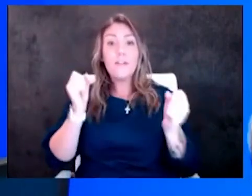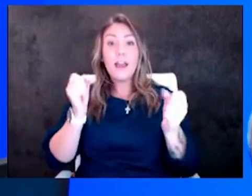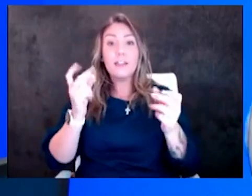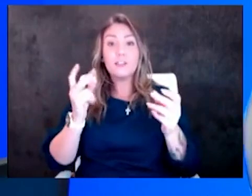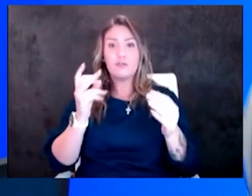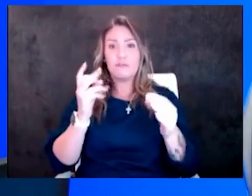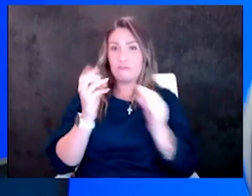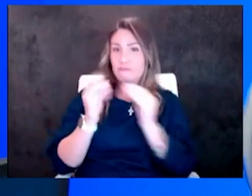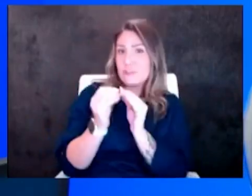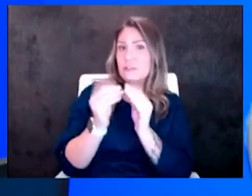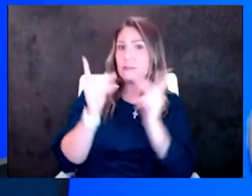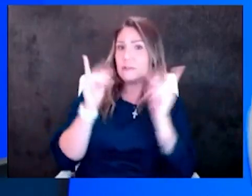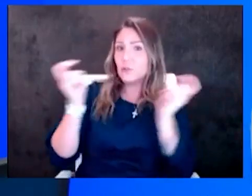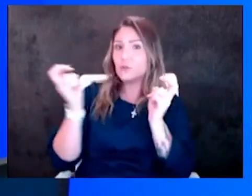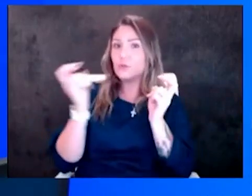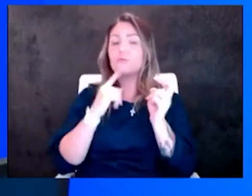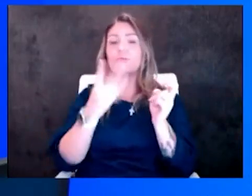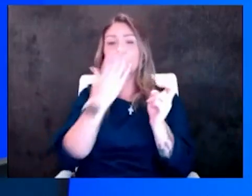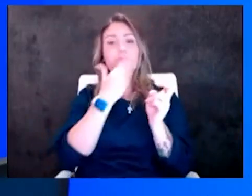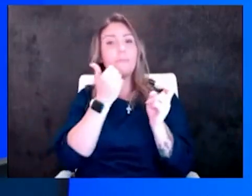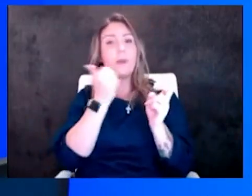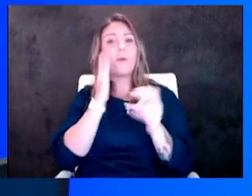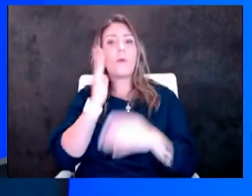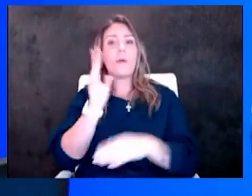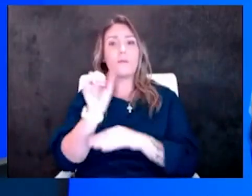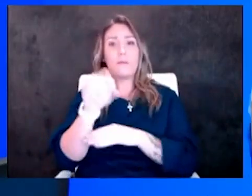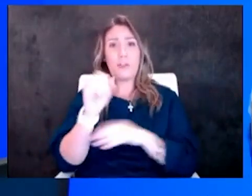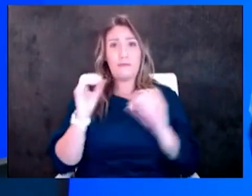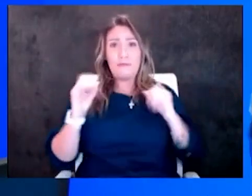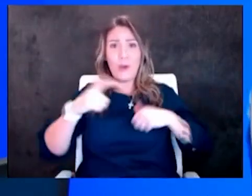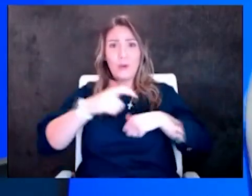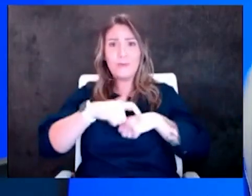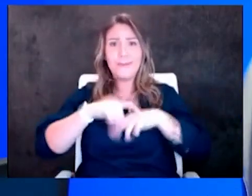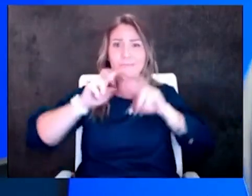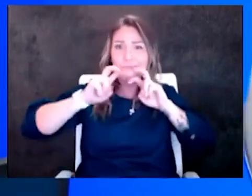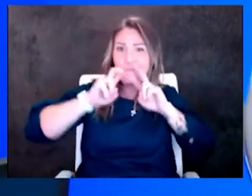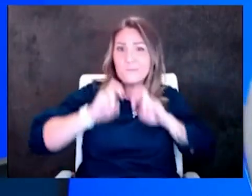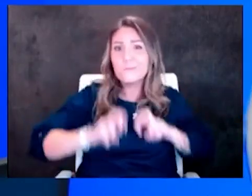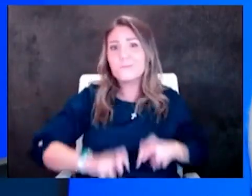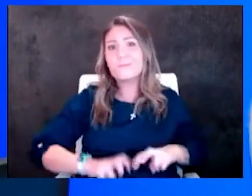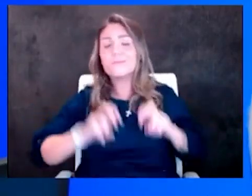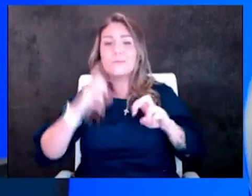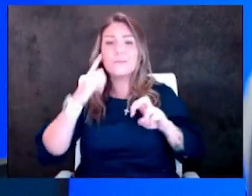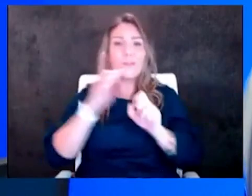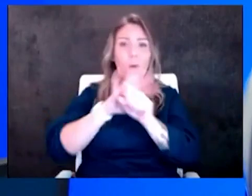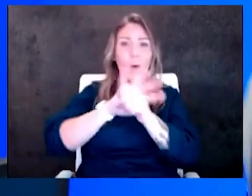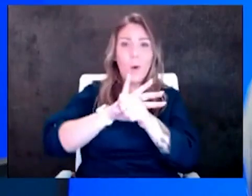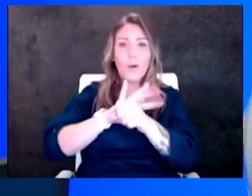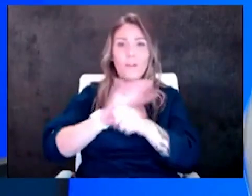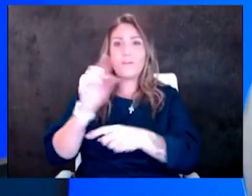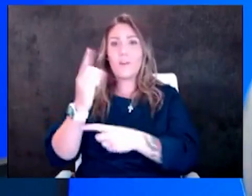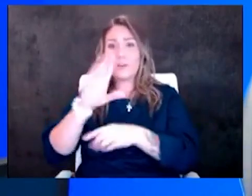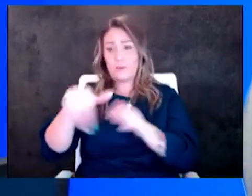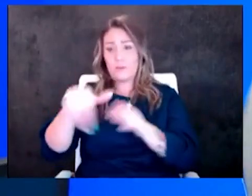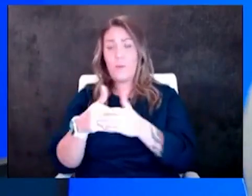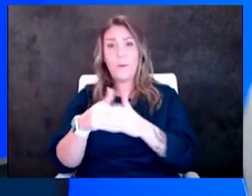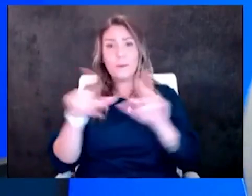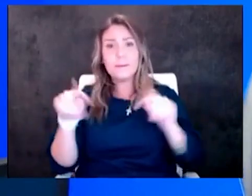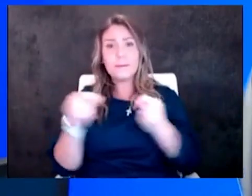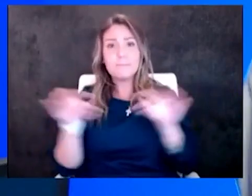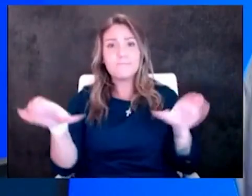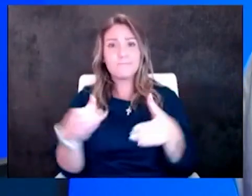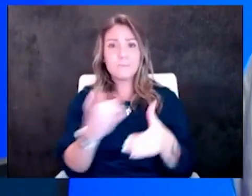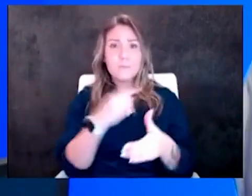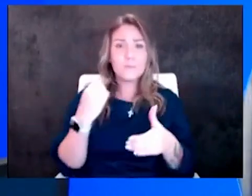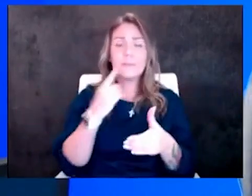the better they're going to do. There's no time to assess these folks for COVID. Whole team is at risk. We had to take unique